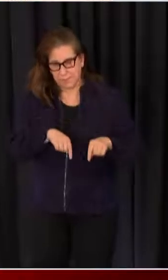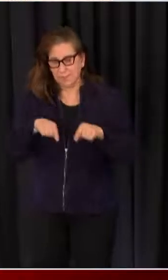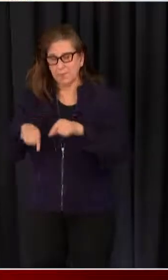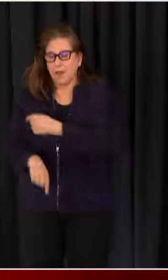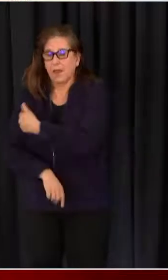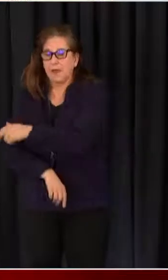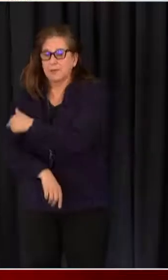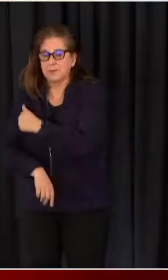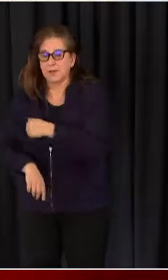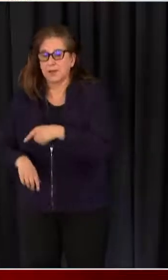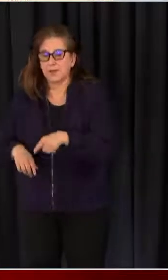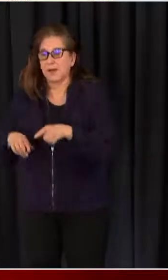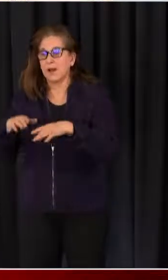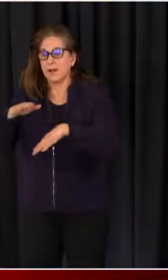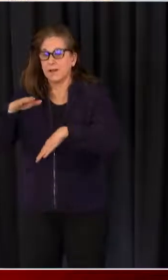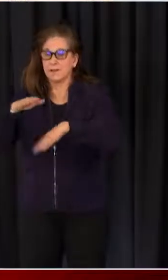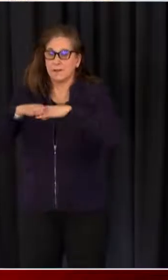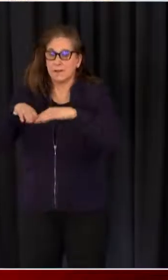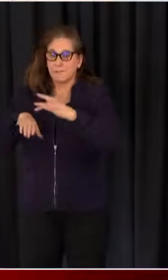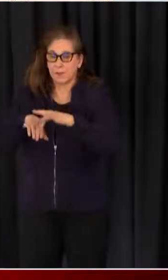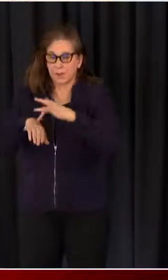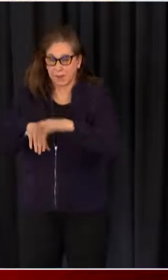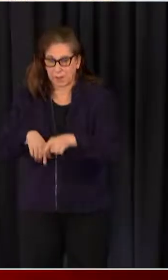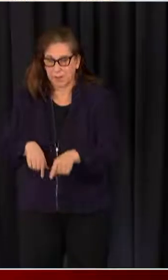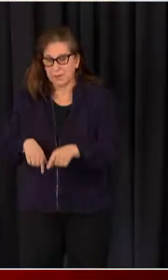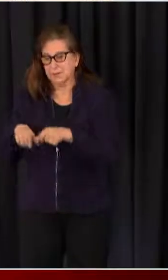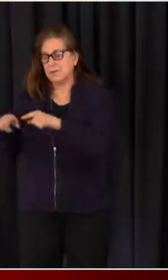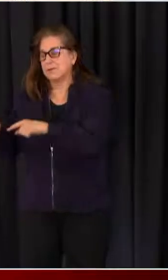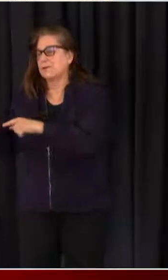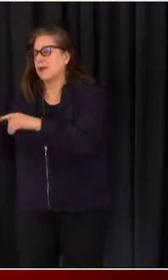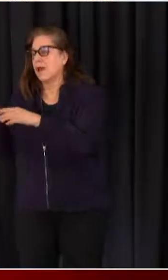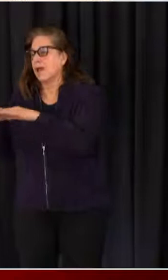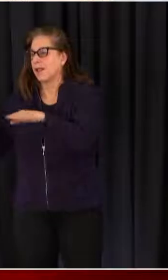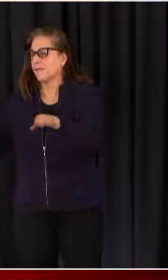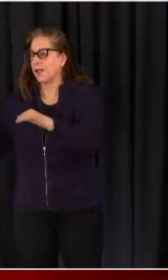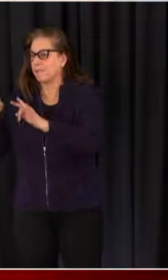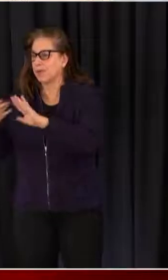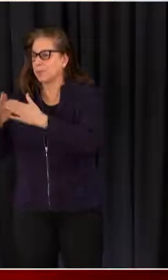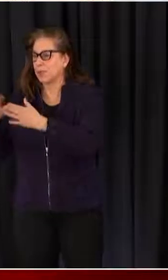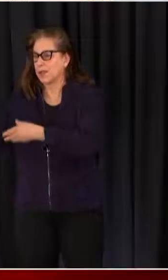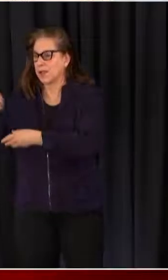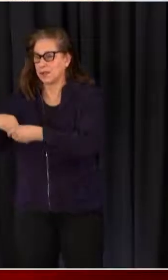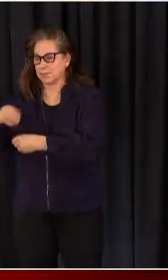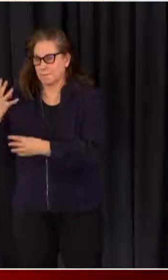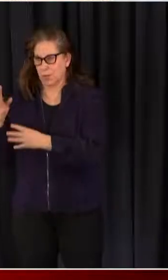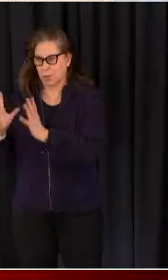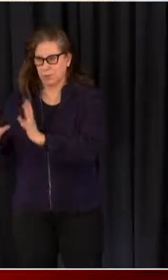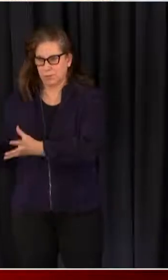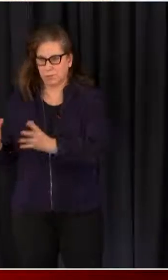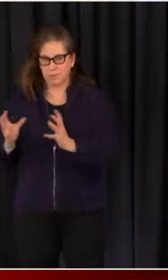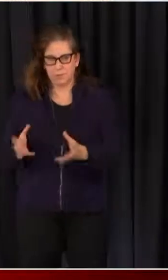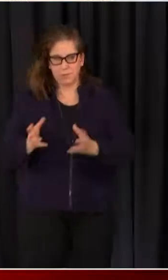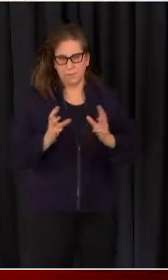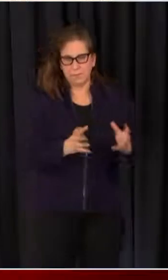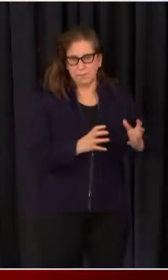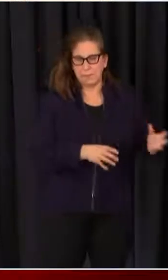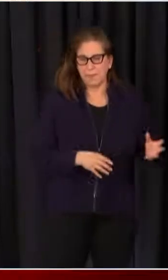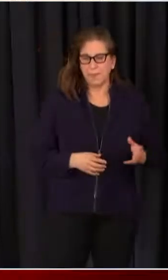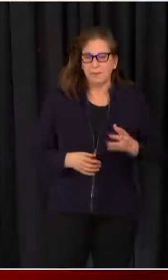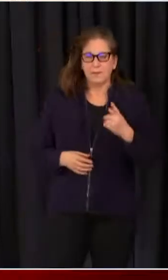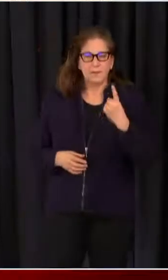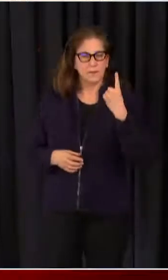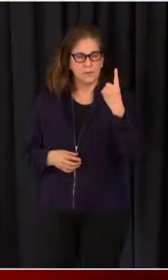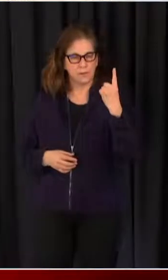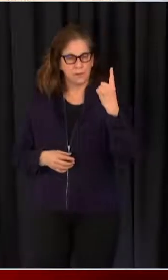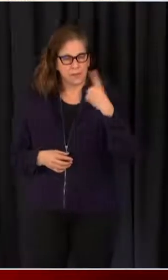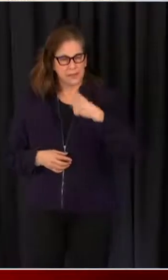community members around all interventions. You will note, I think there was a day last week where